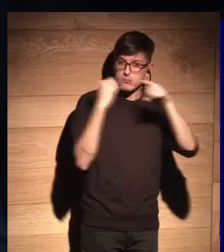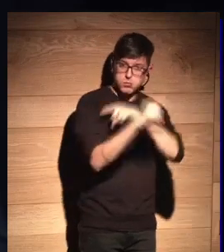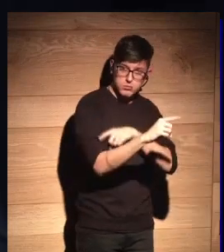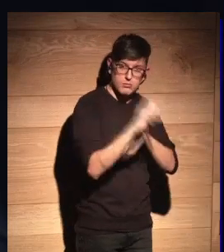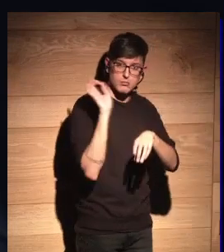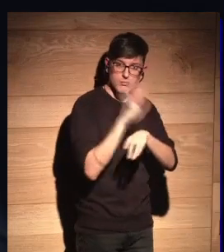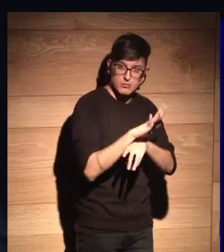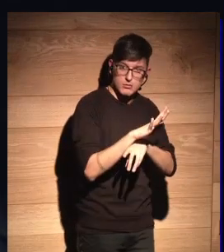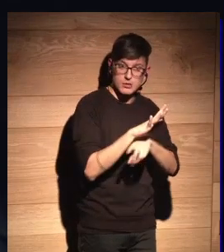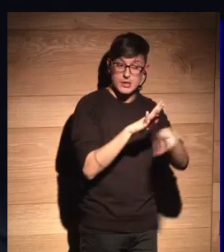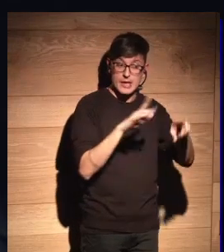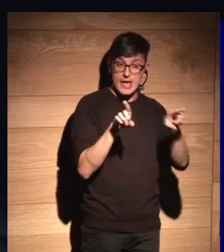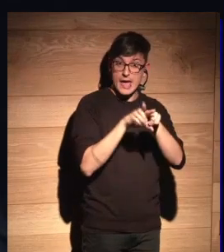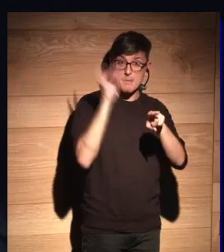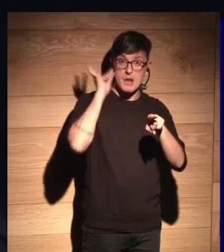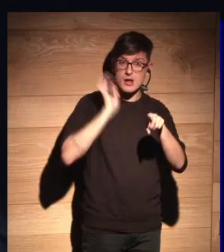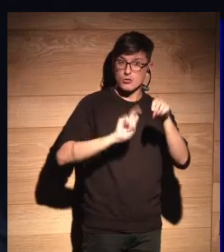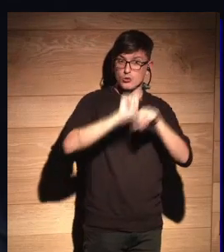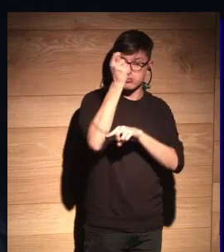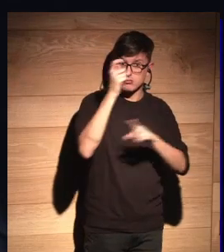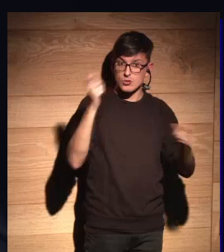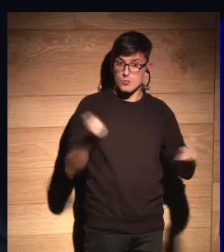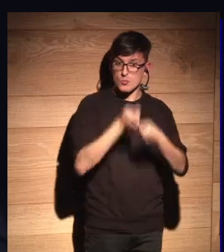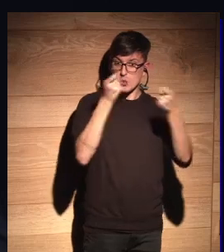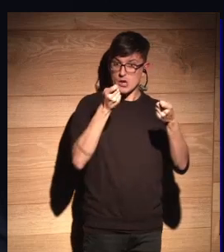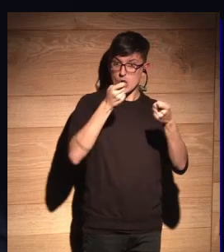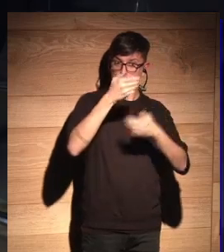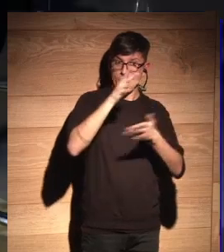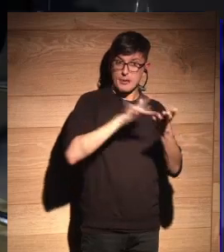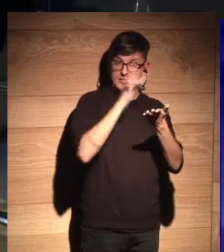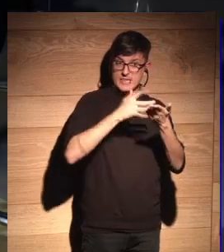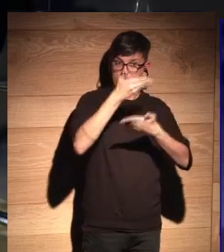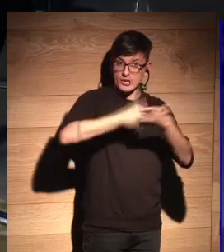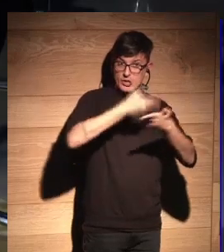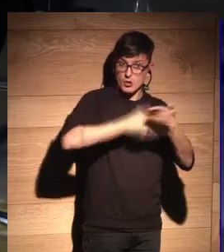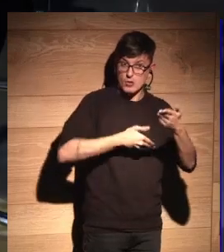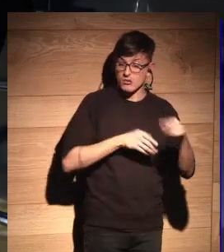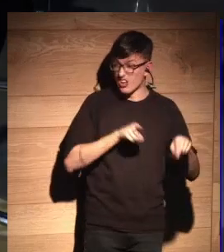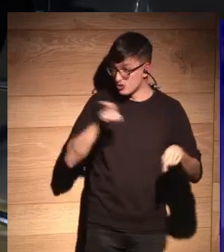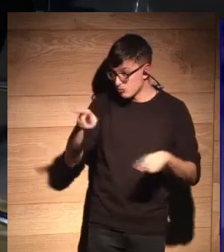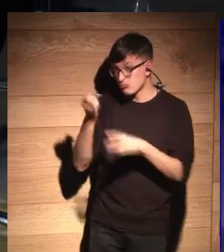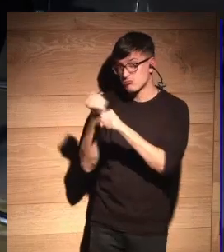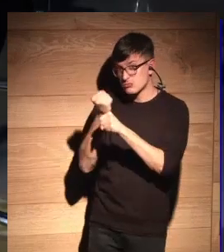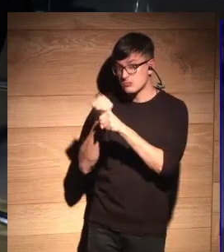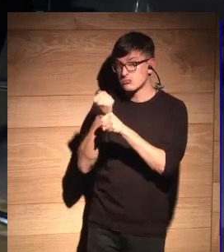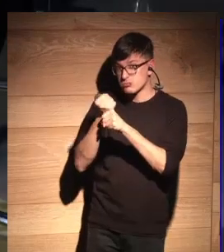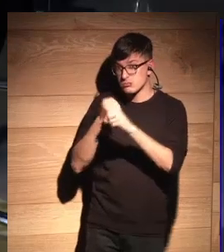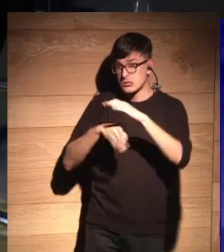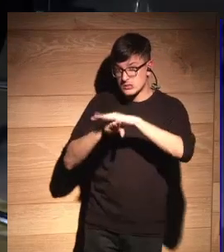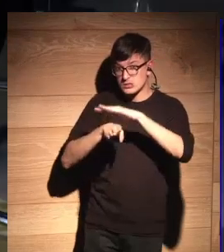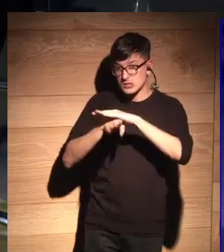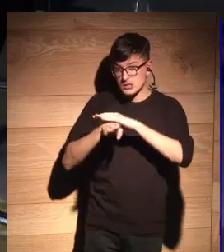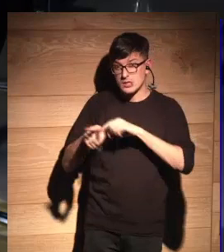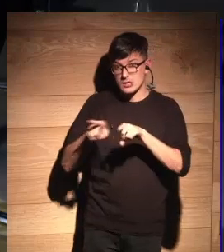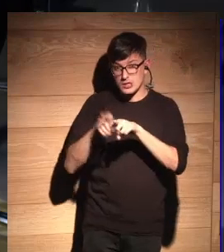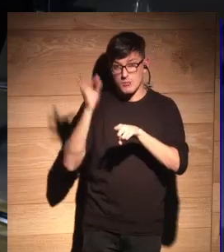I think she's always, is she still working in Yeah. the back, also responsible for the book publishing? Yeah, she's kind